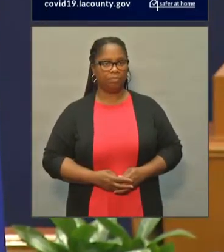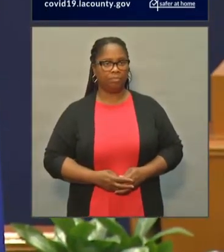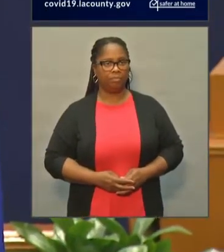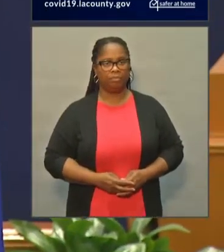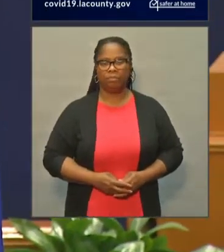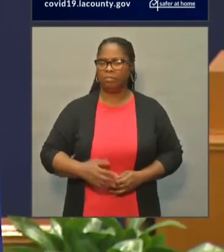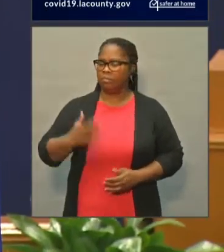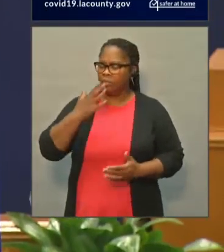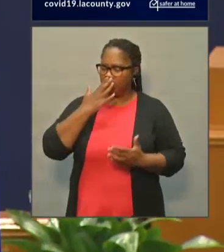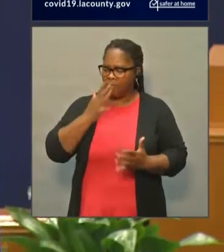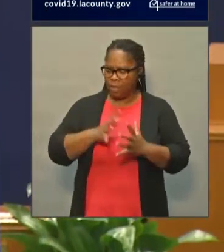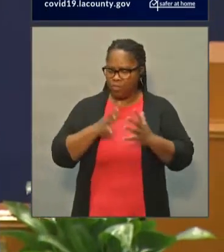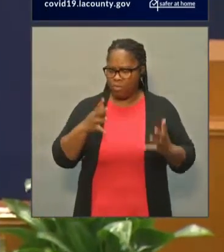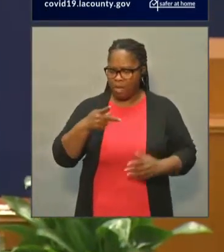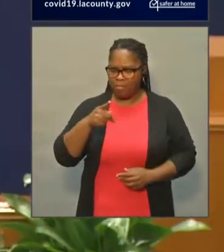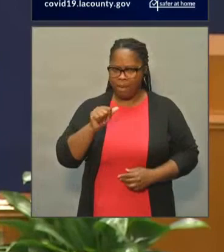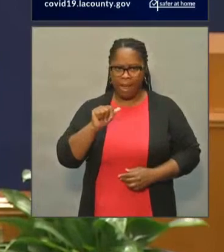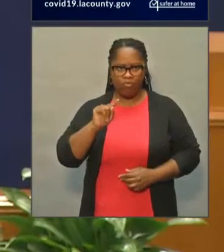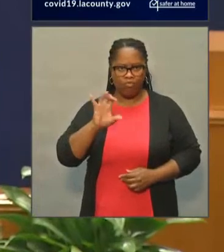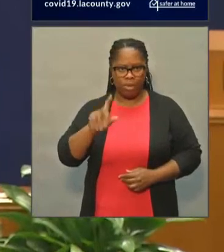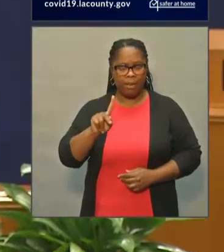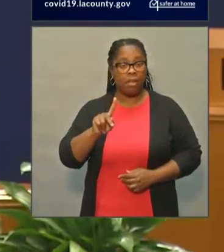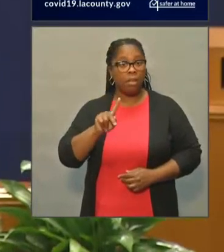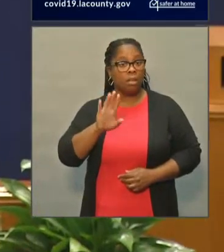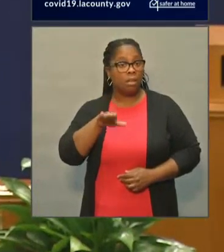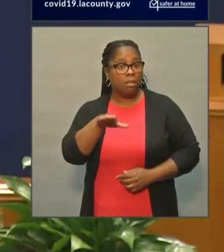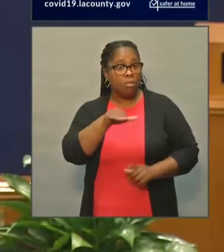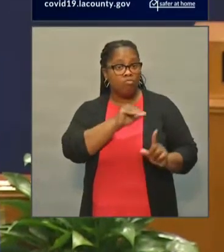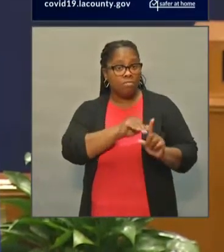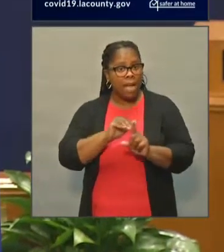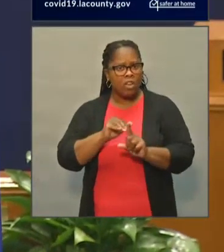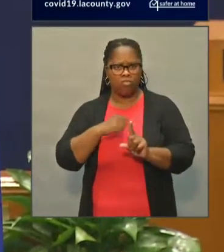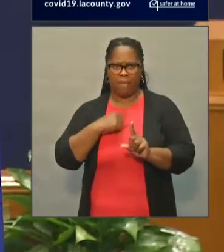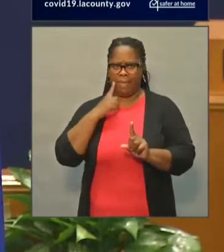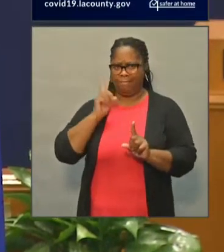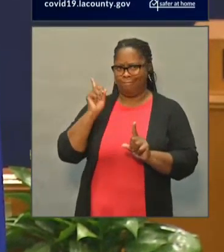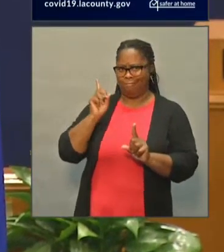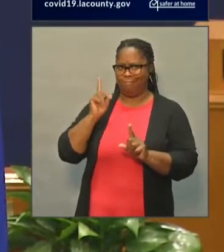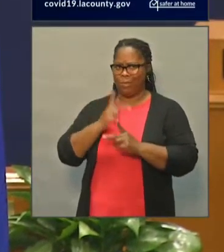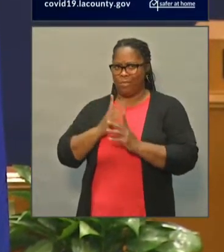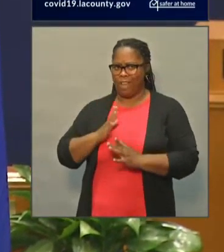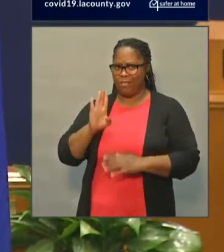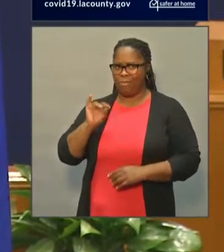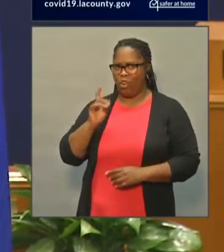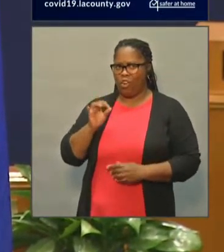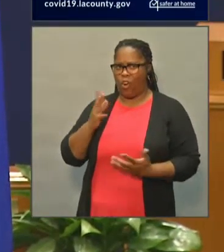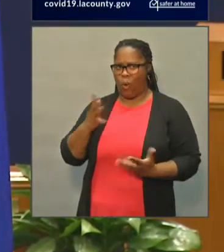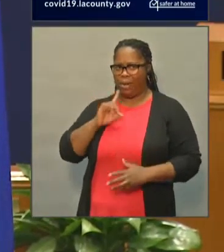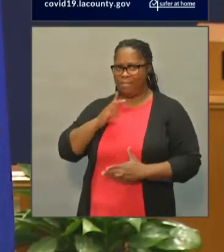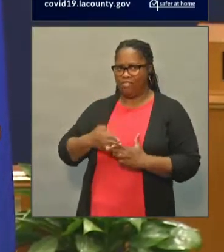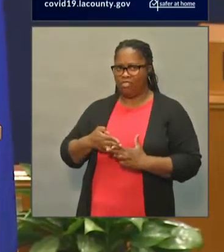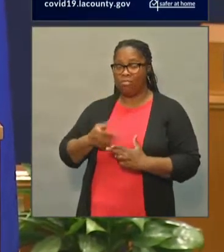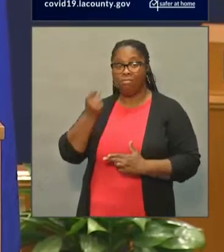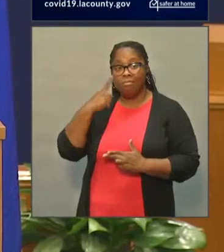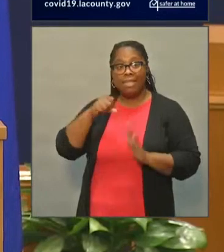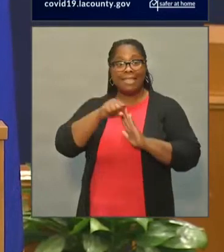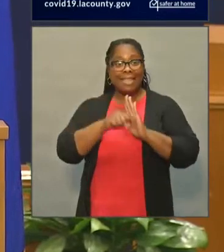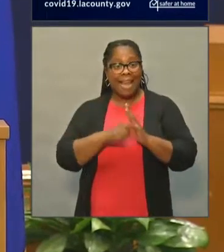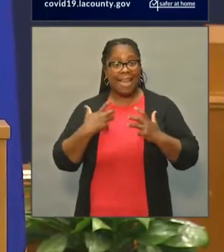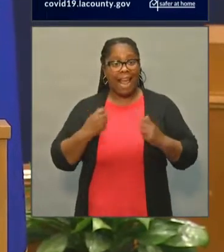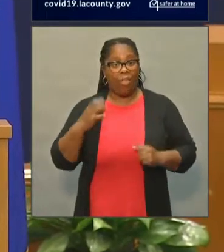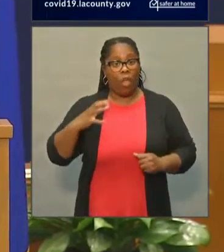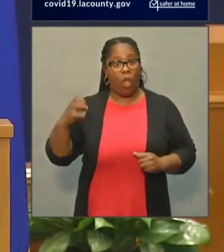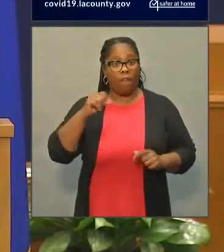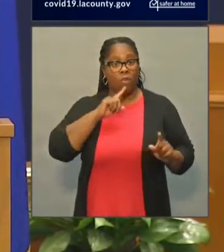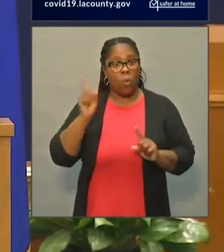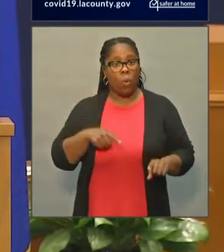Thanks so much, Patrick. And just as a reminder, and I think Supervisor Barger said it as well, the state's health officer order is